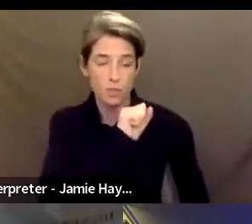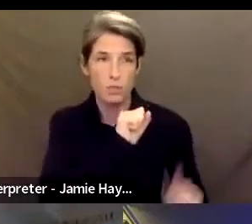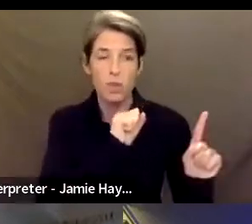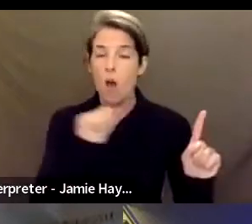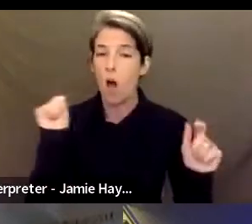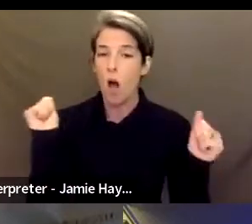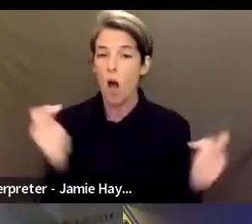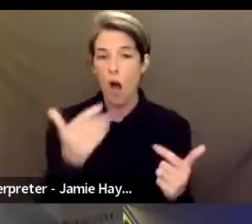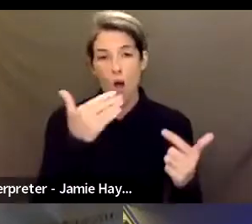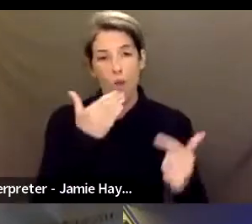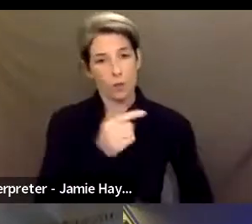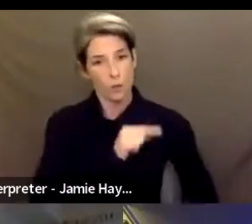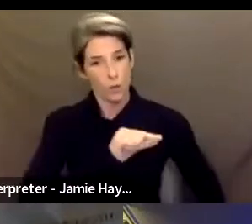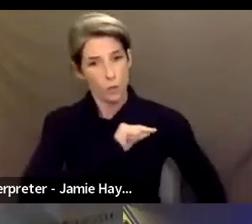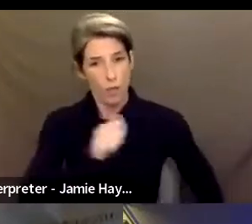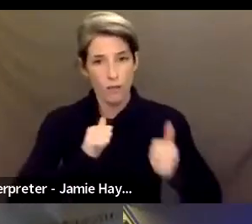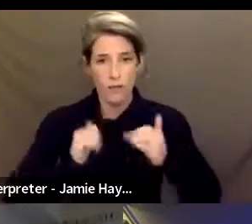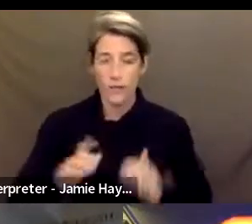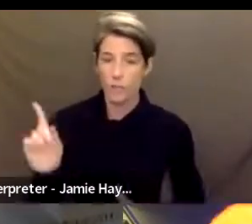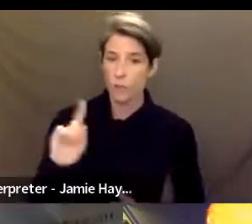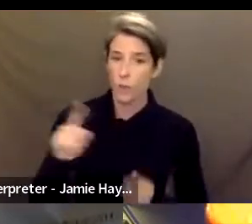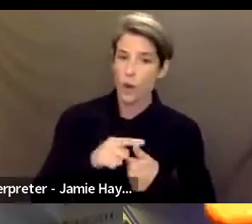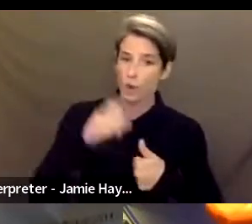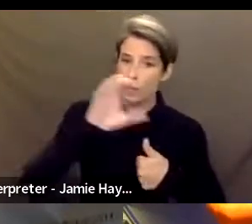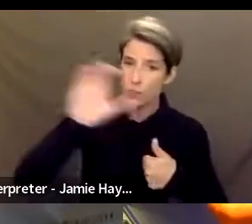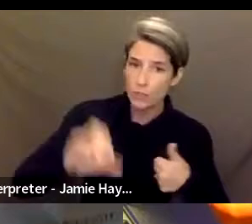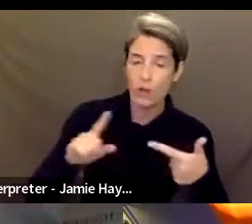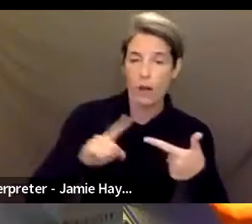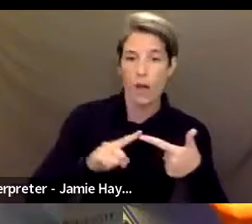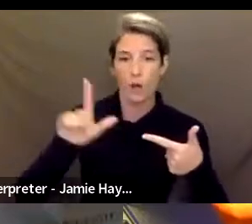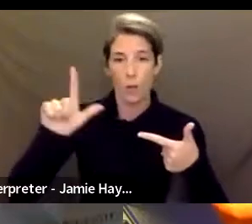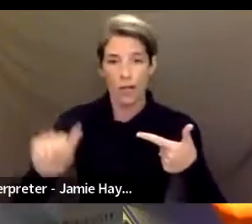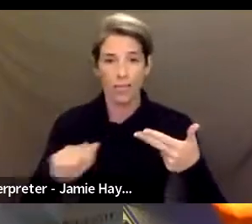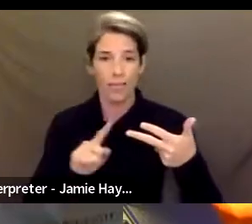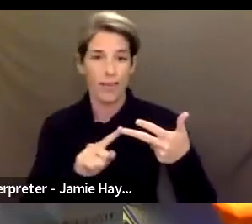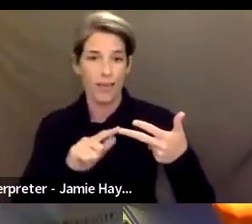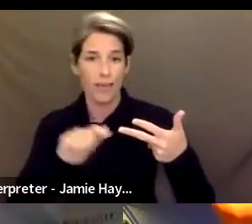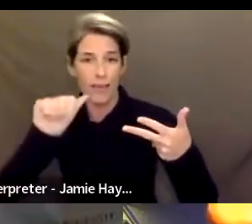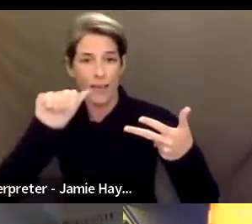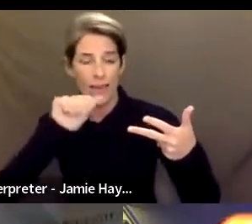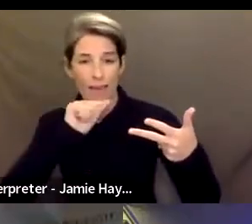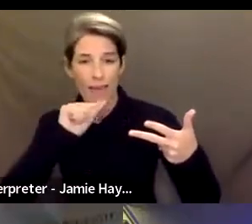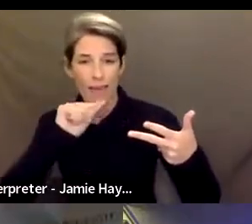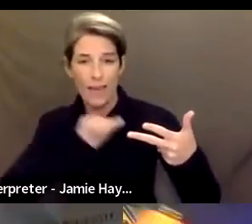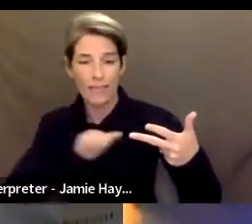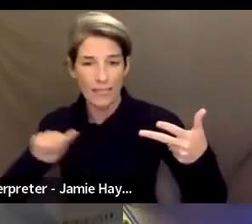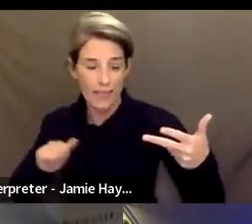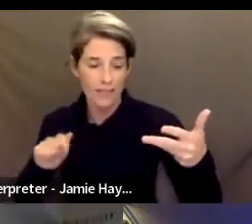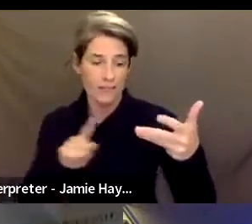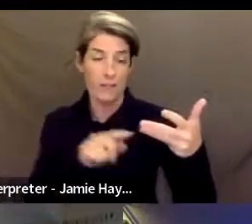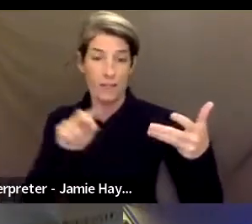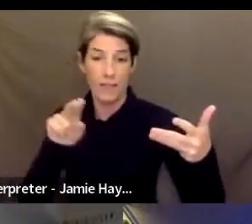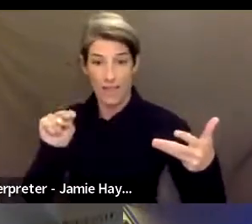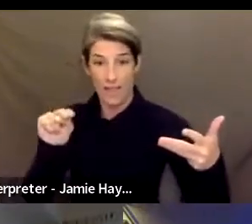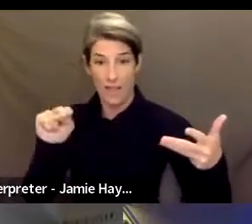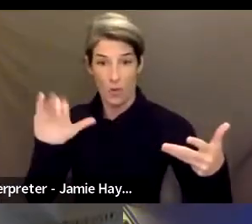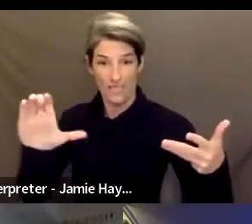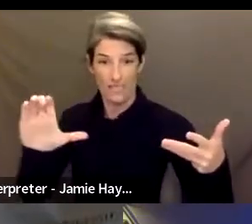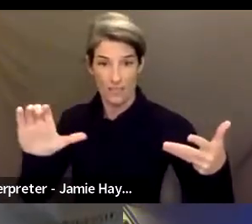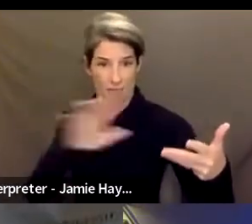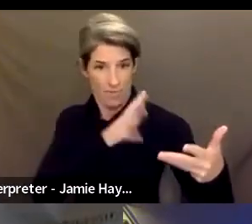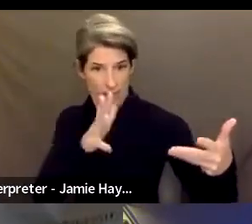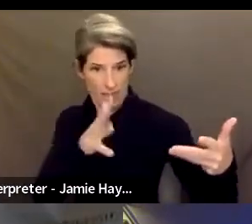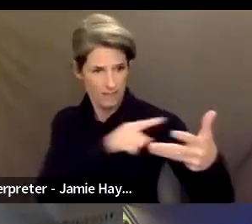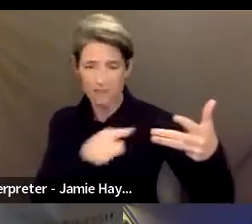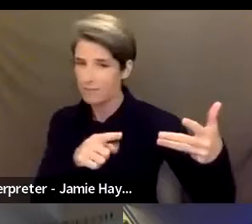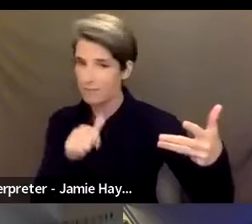or Chicago or LA or Atlanta, and know that like there are really great, I will say